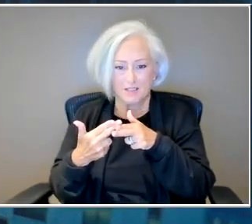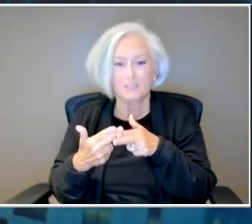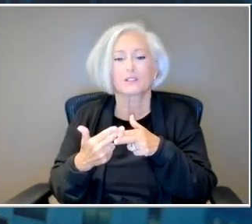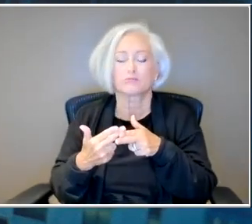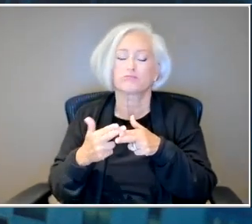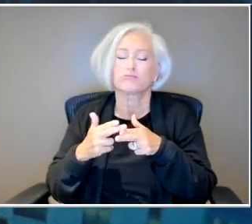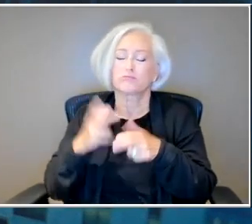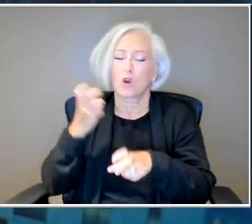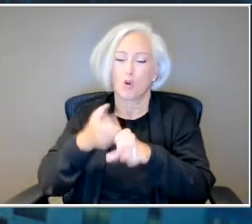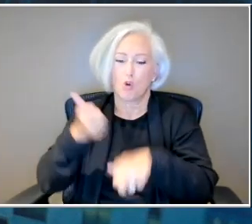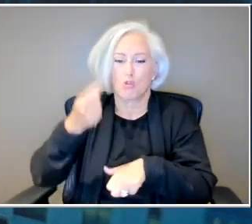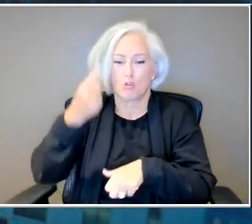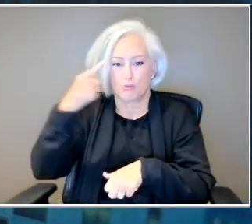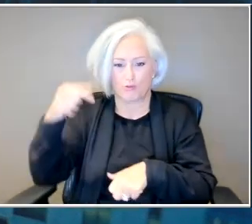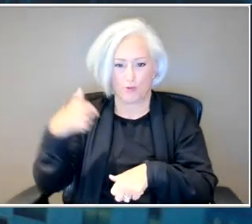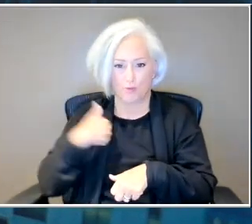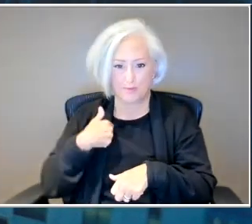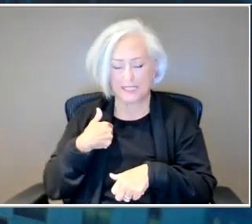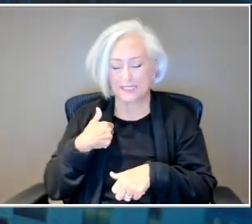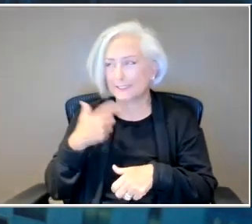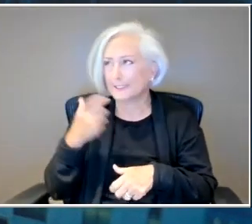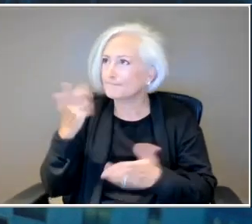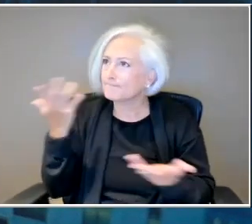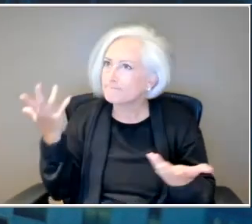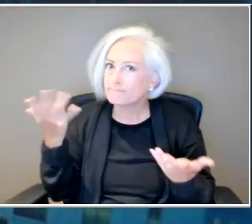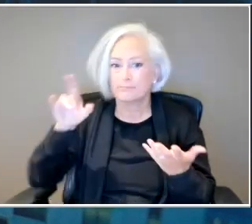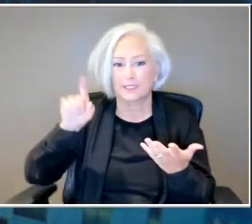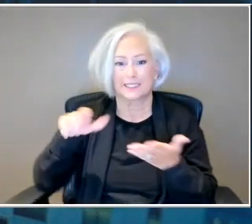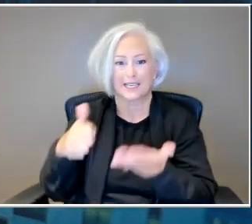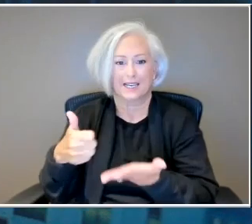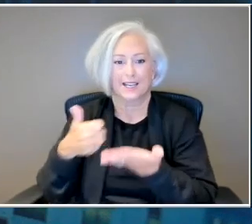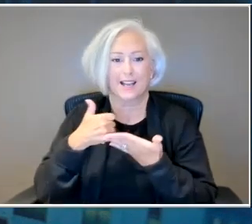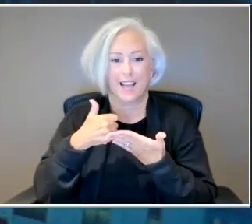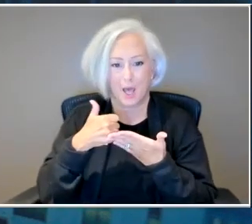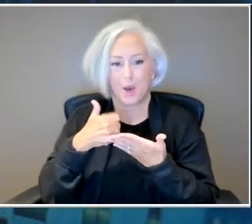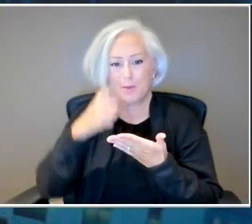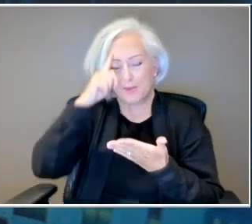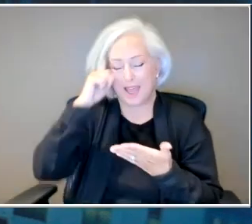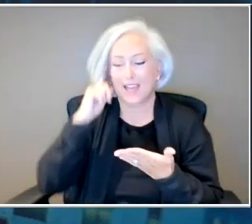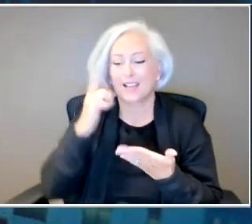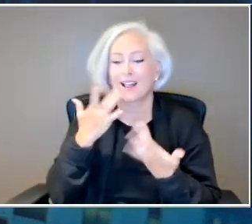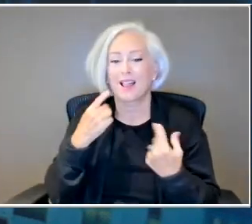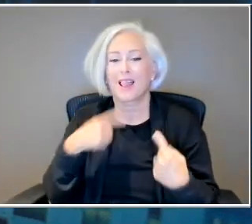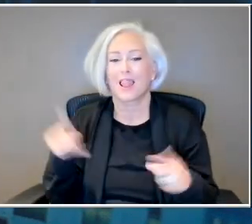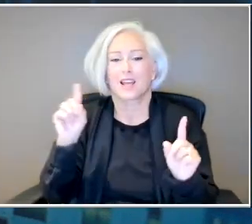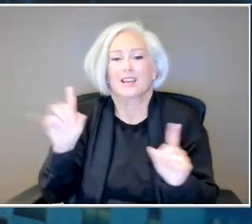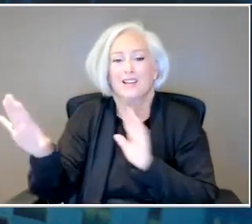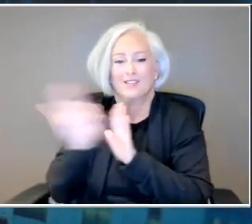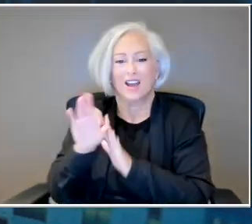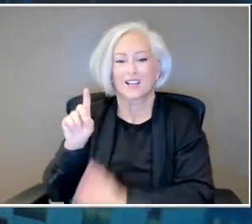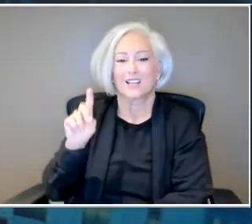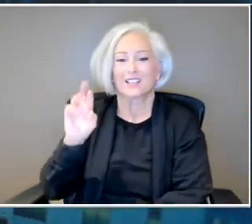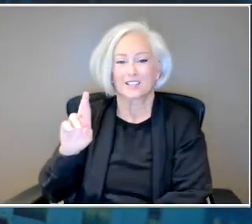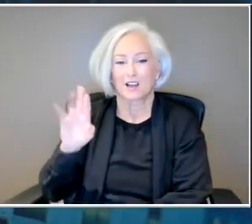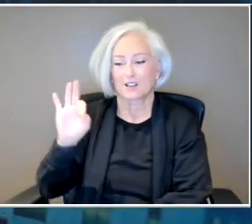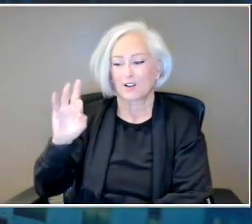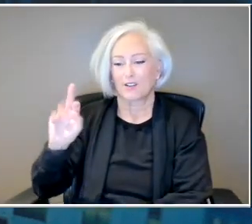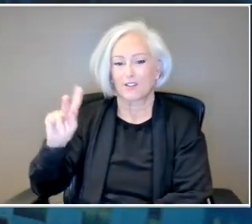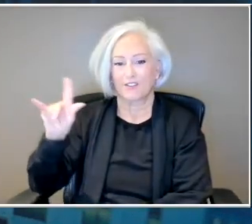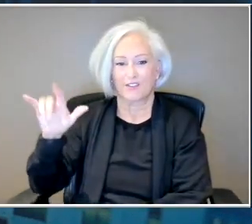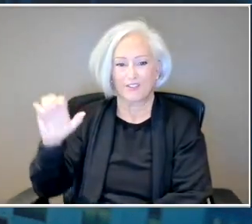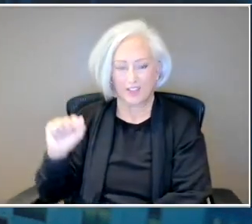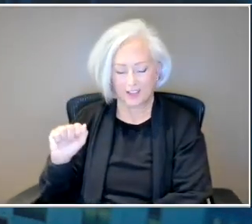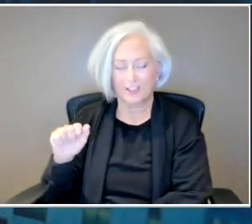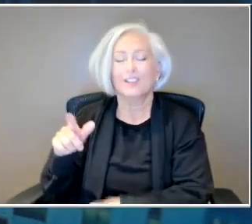me. So I just needed some help. Yeah. And I was lucky enough to find Dr. Finkel and have been blessed with her helping me